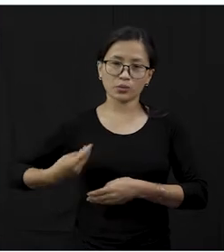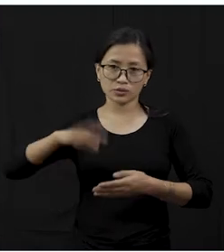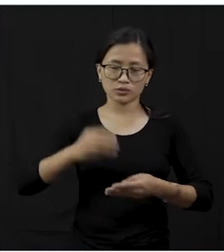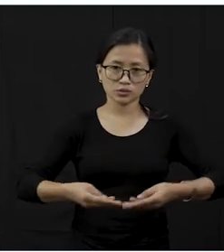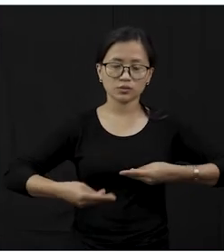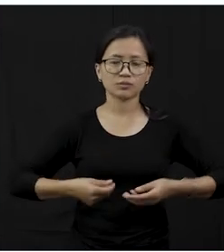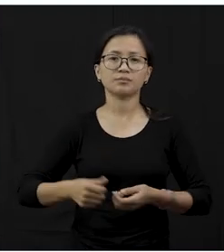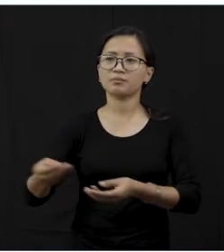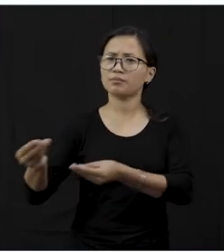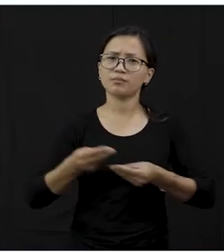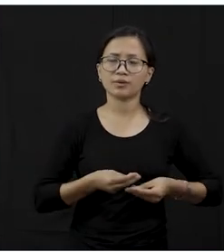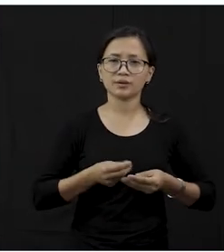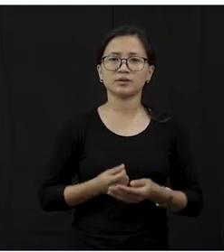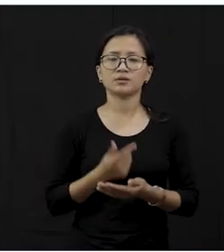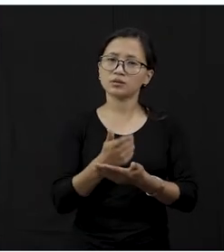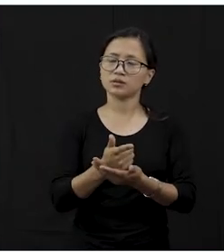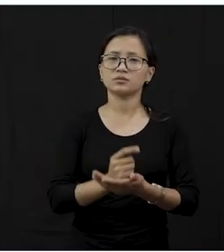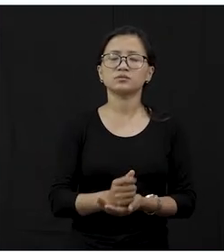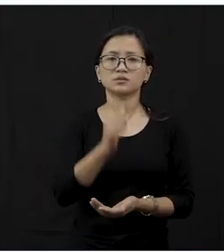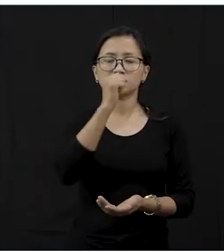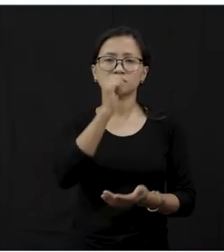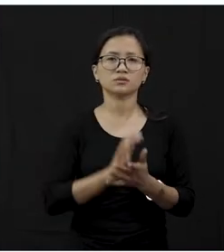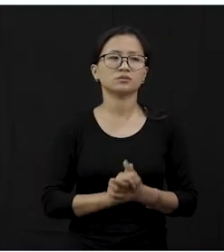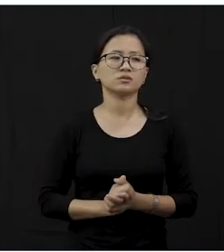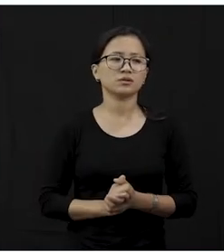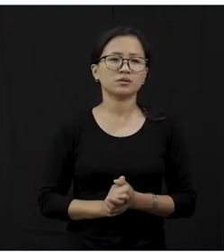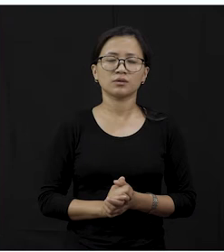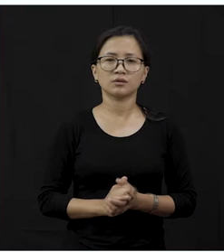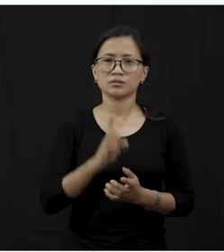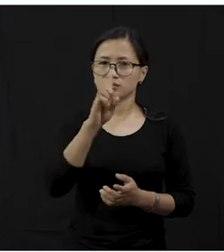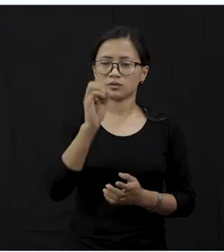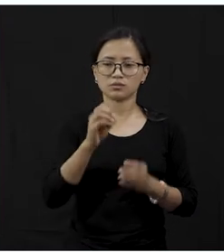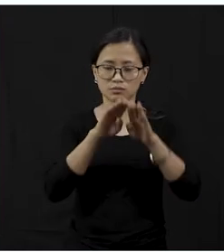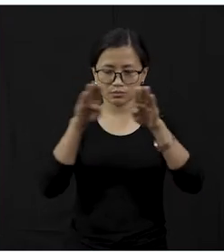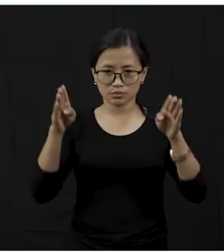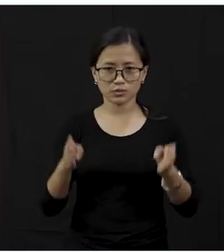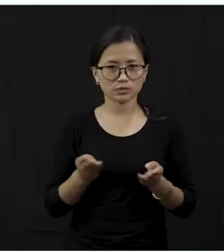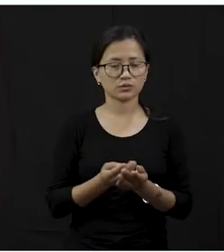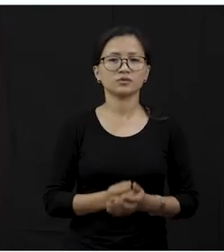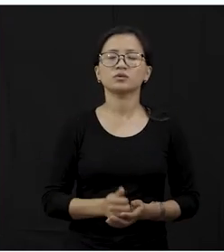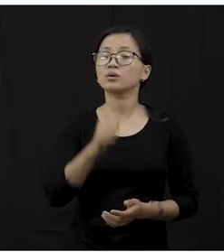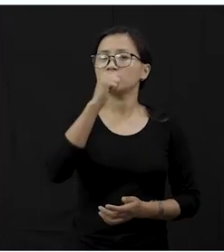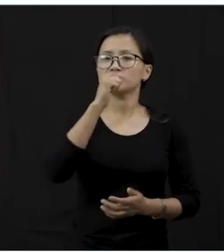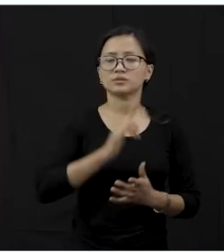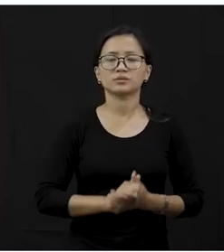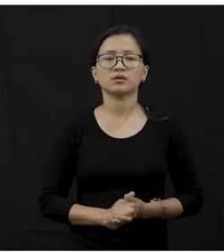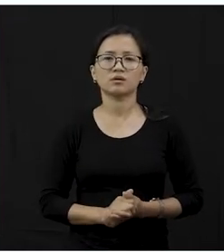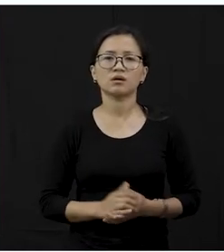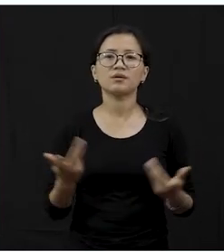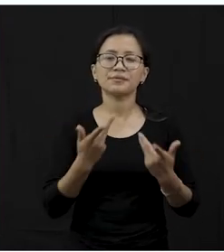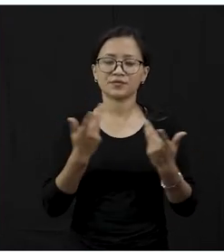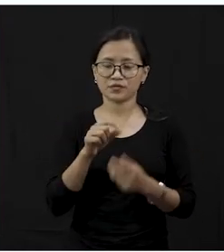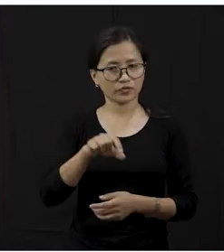boxes of cold drinks from Apu. So Mr. Pen wants to buy 10 boxes of cold drinks now. Can you find out how